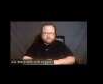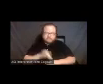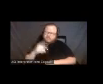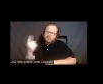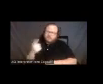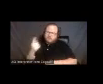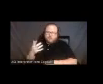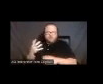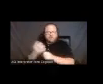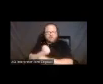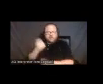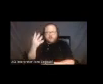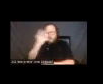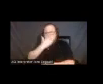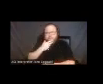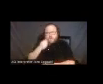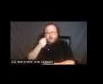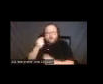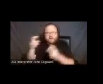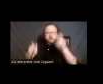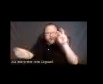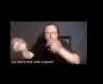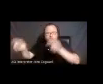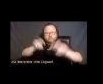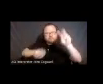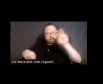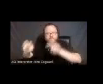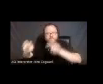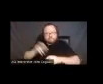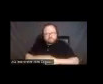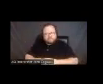wins those beauty contests? The tongues hang out.